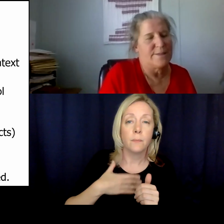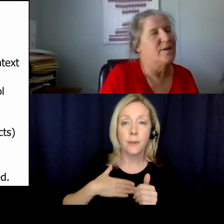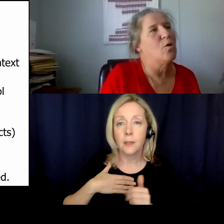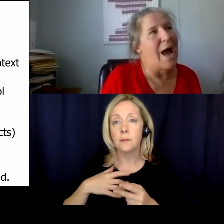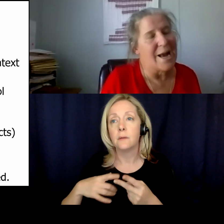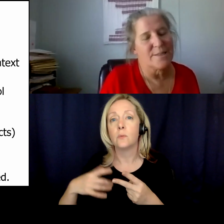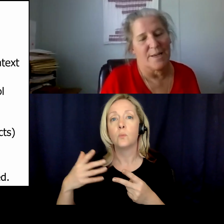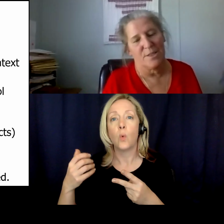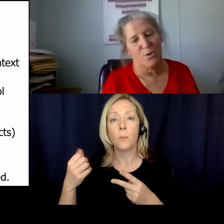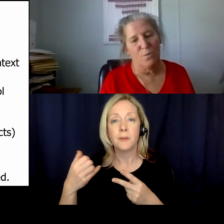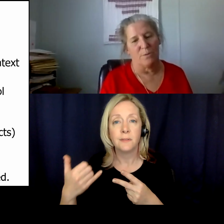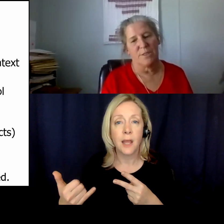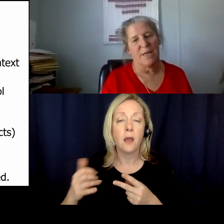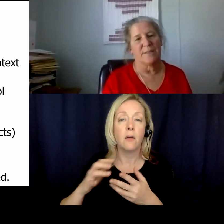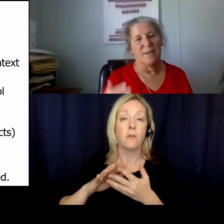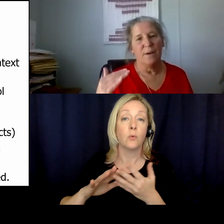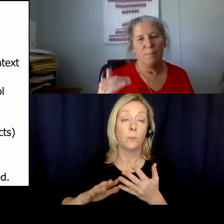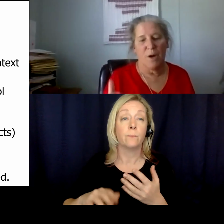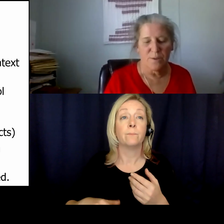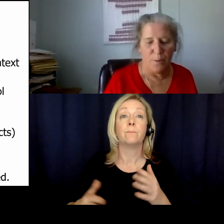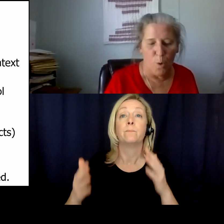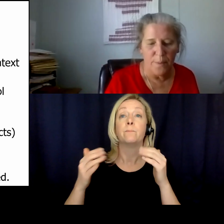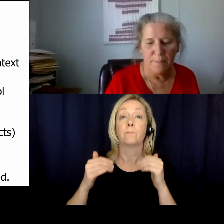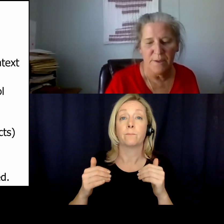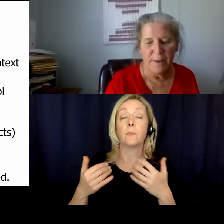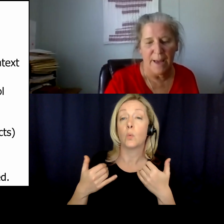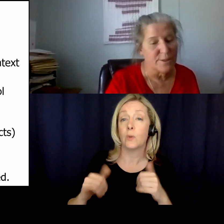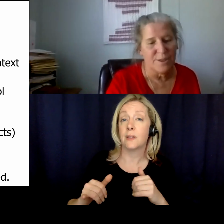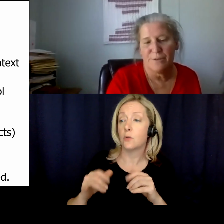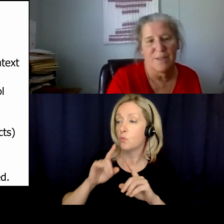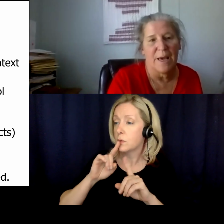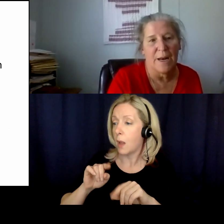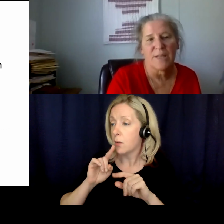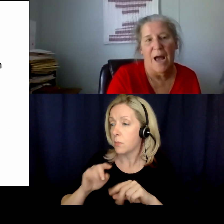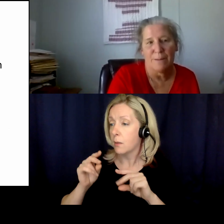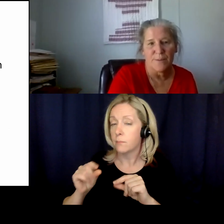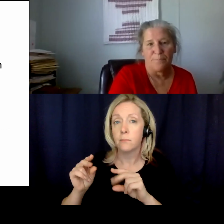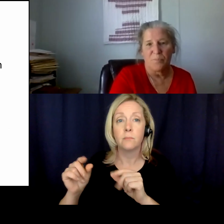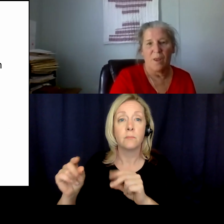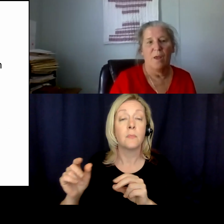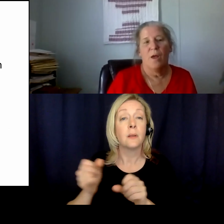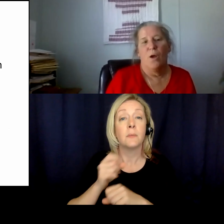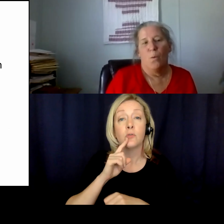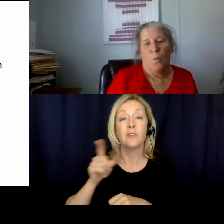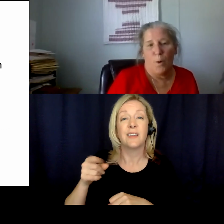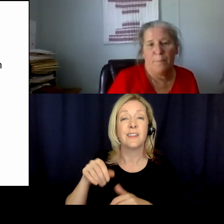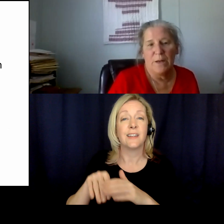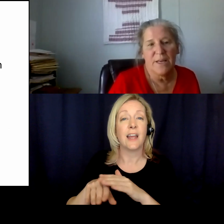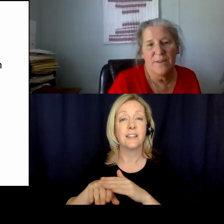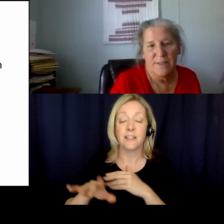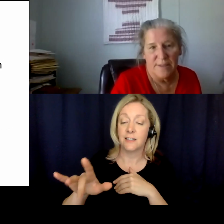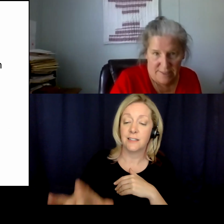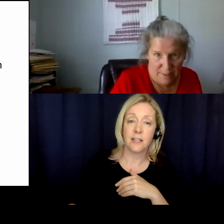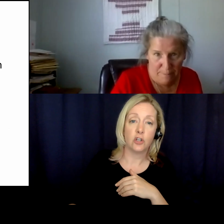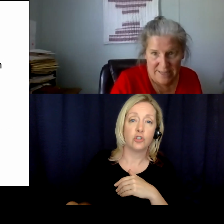them physical access to those things, because we want them to be able to use them at all times. When we're